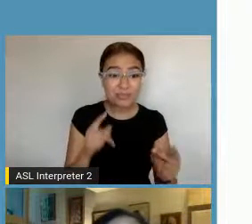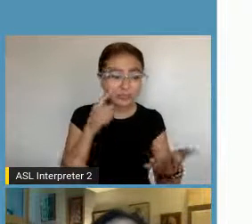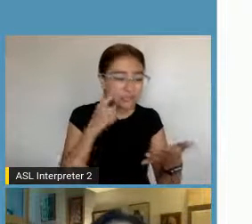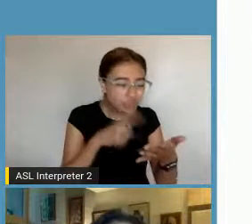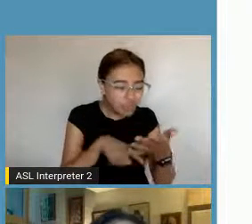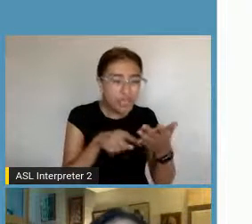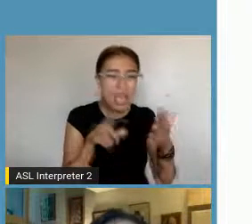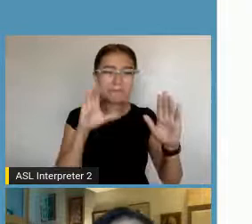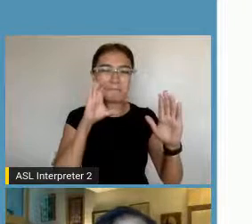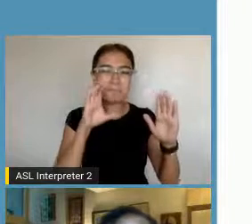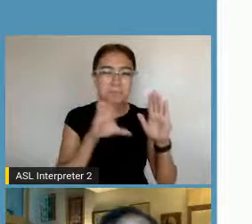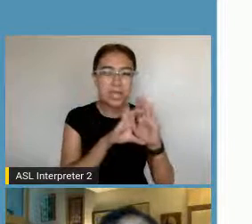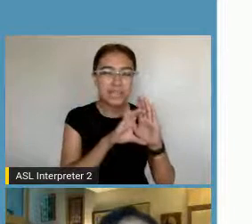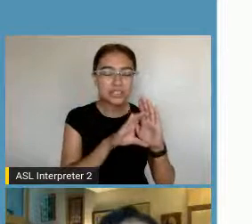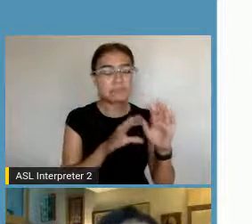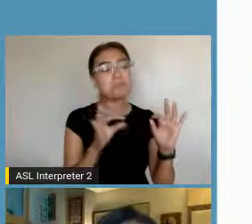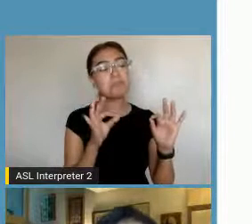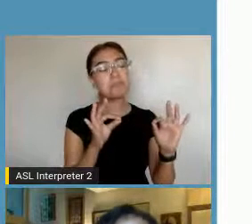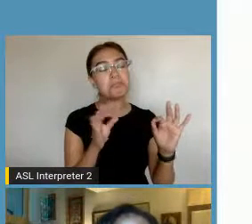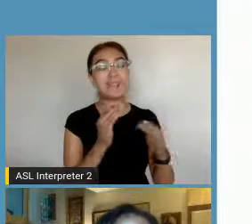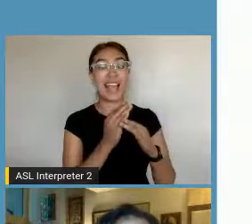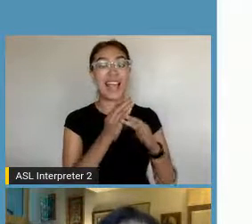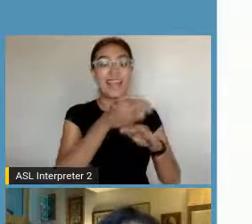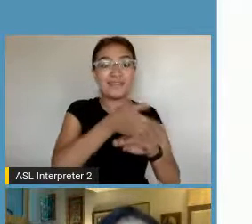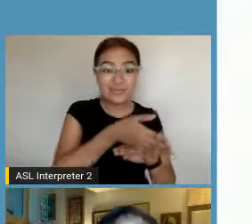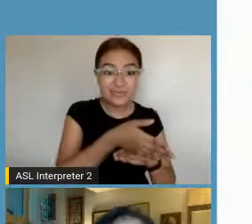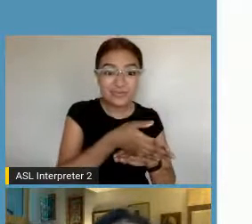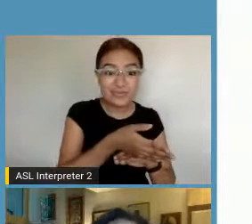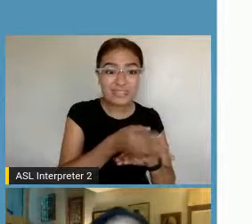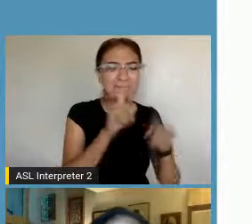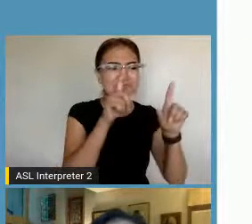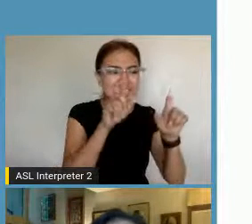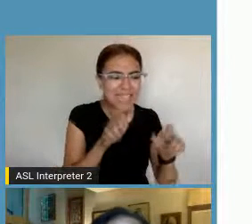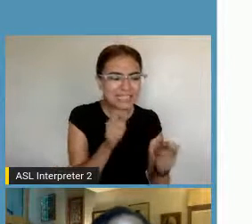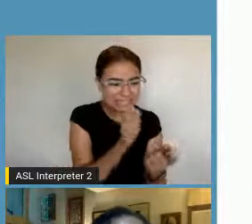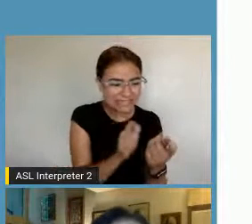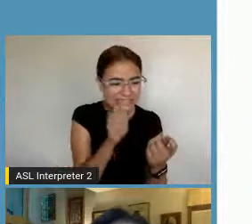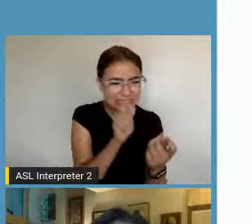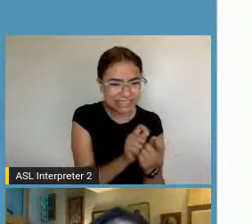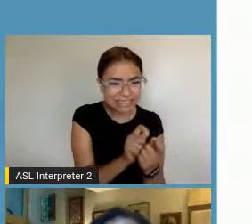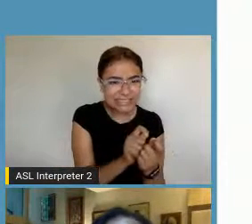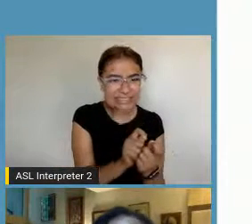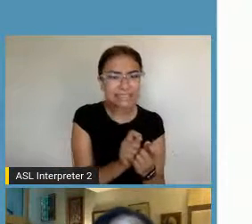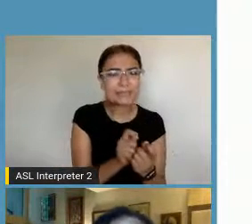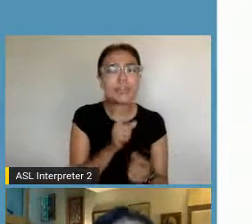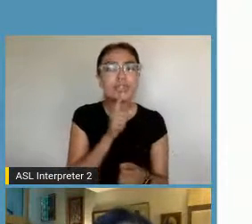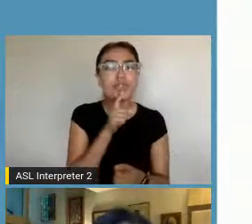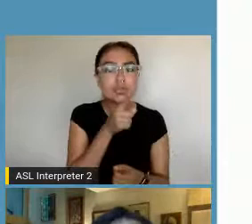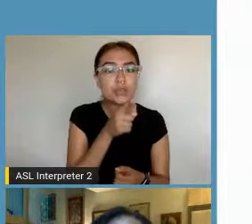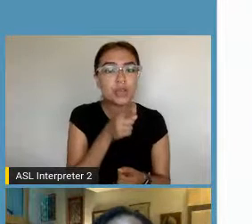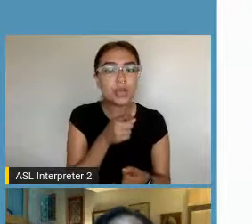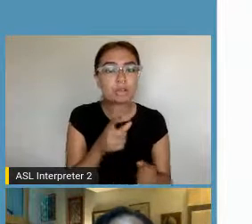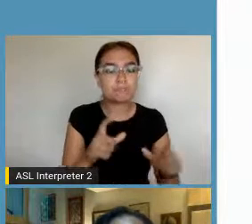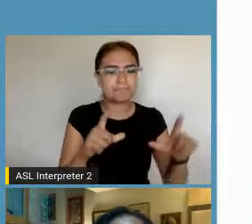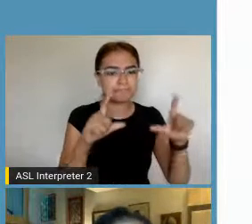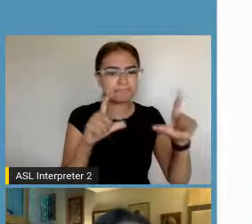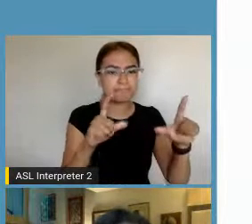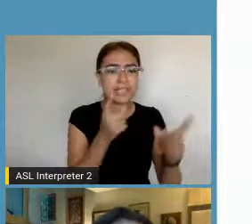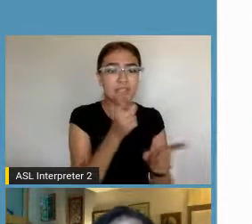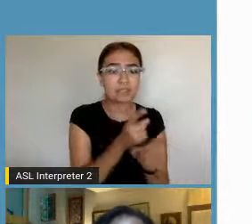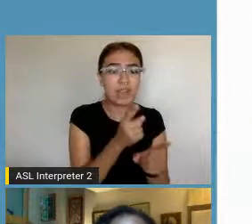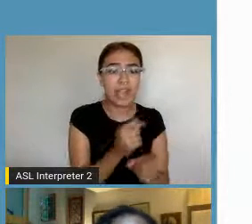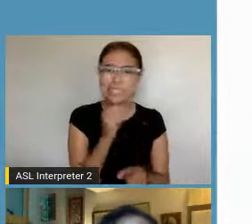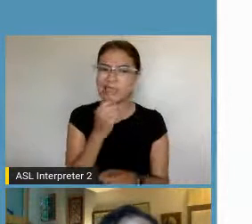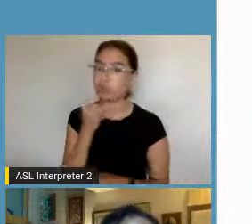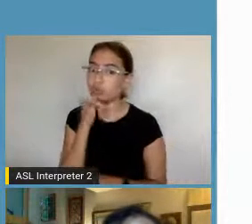know, and then the after effect of testing and refining, making sure the collection doesn't have accuracies and complete, that you can